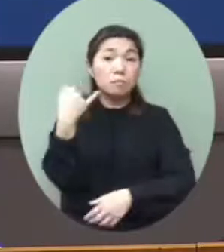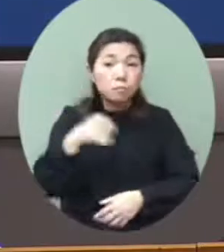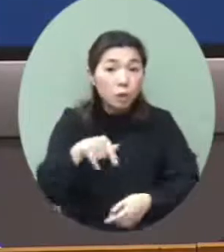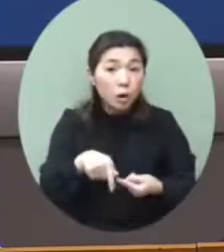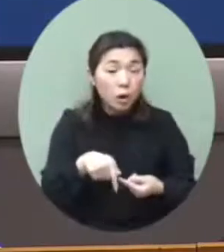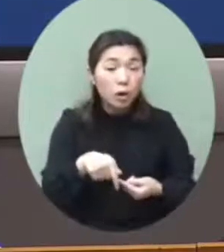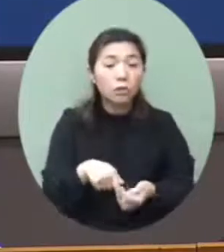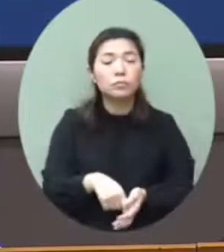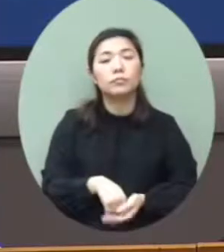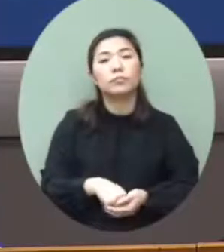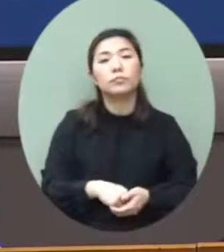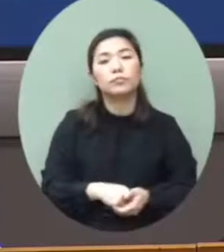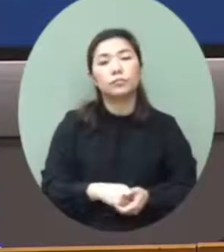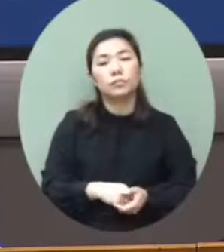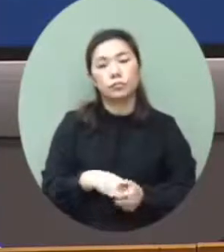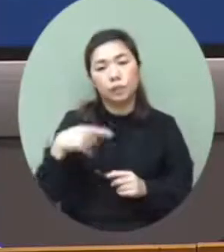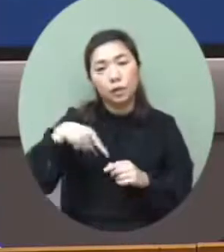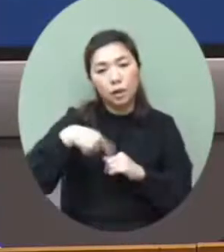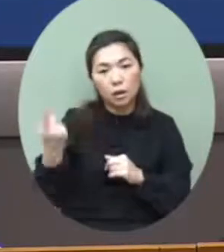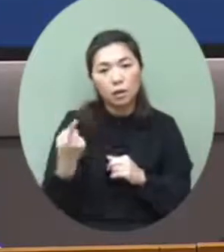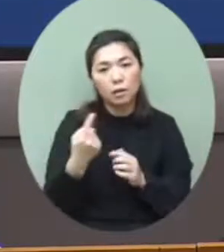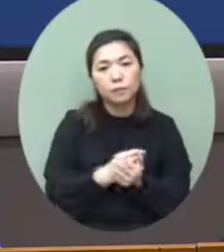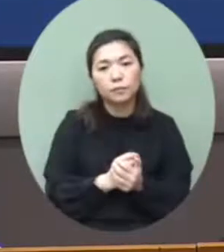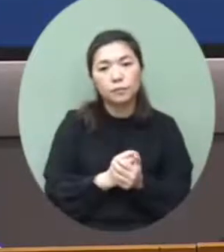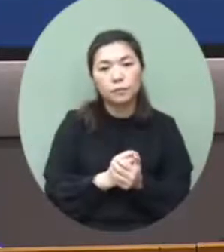had recovered from COVID-19.